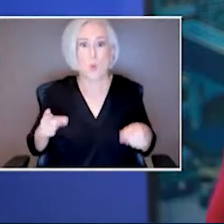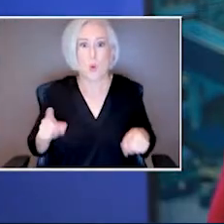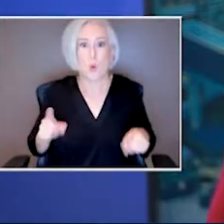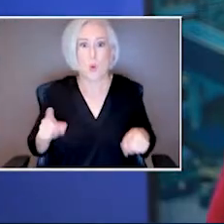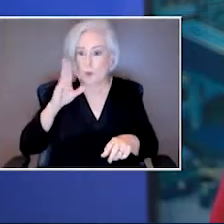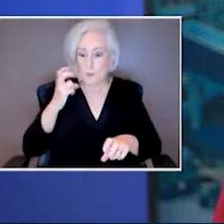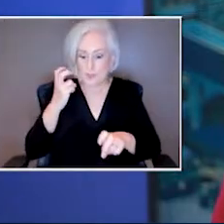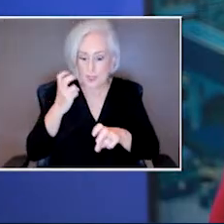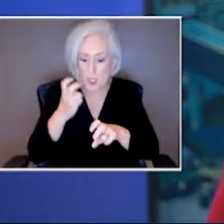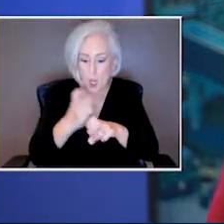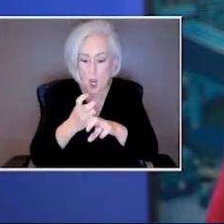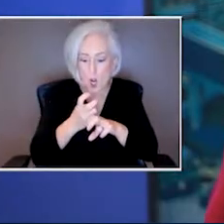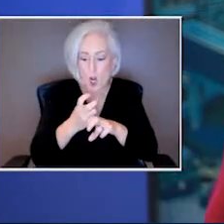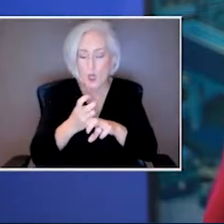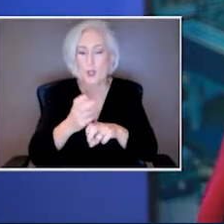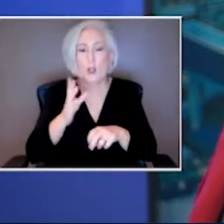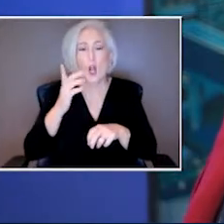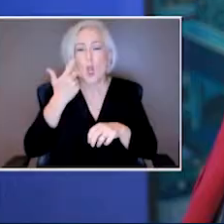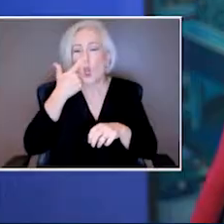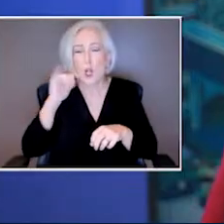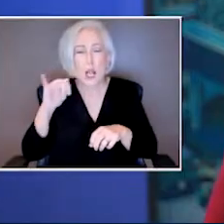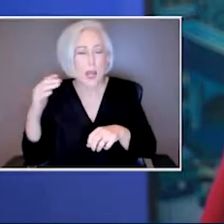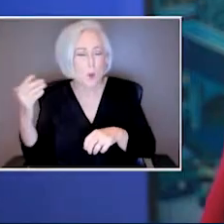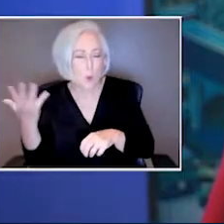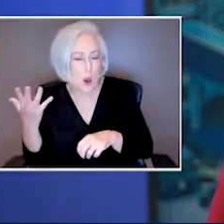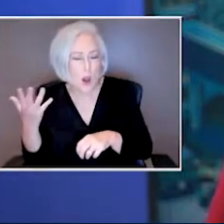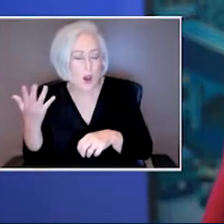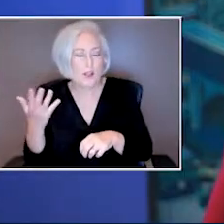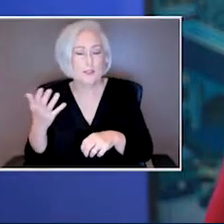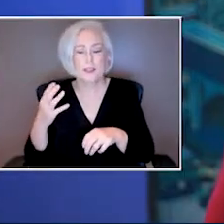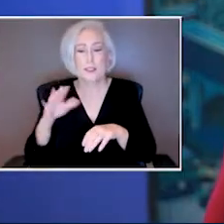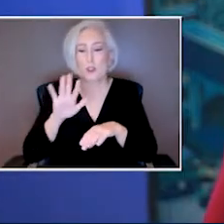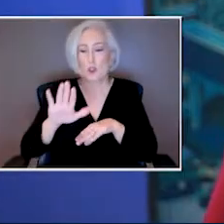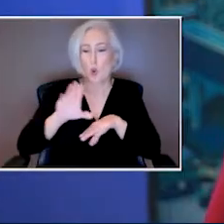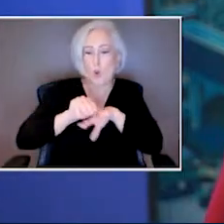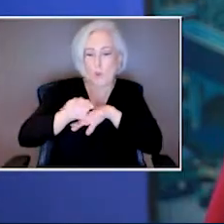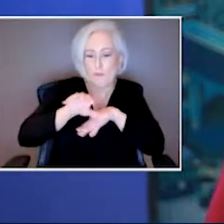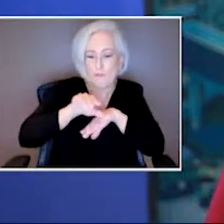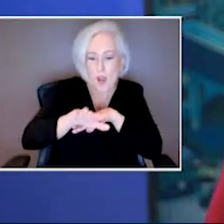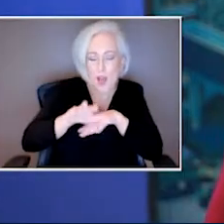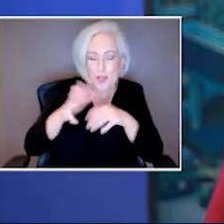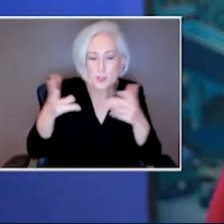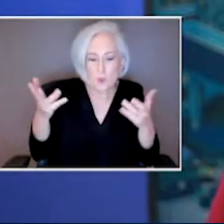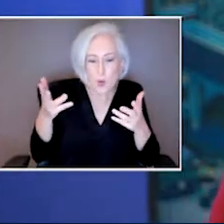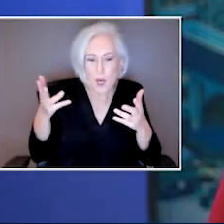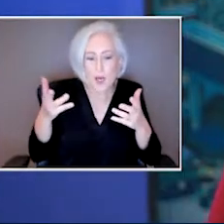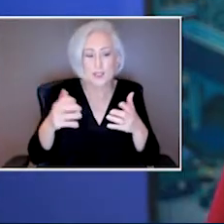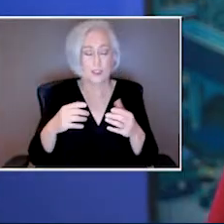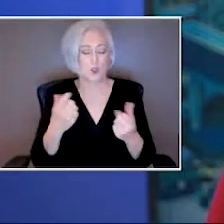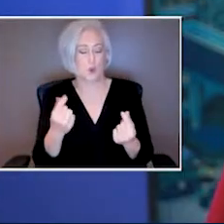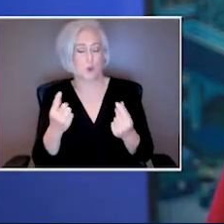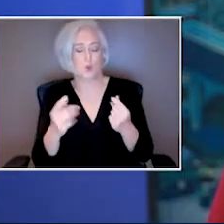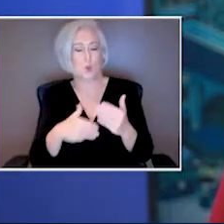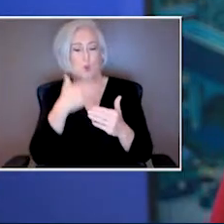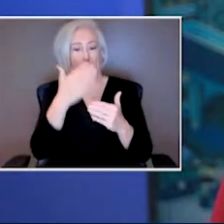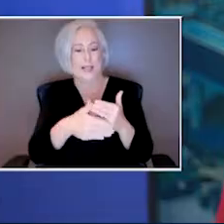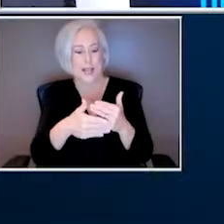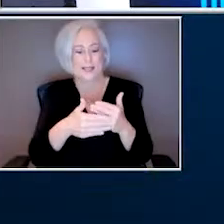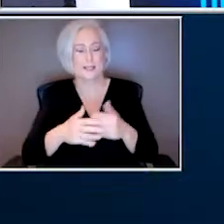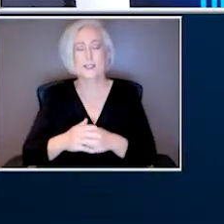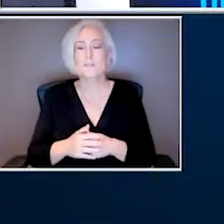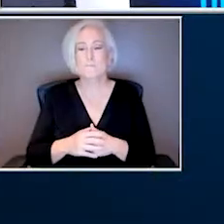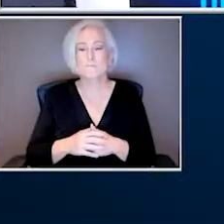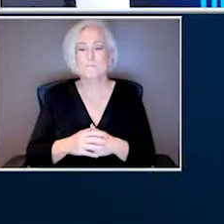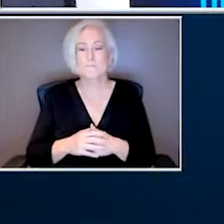to look like? What advice can you give me? What do I do next? And so... what advice do you give